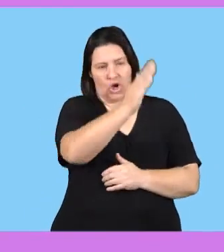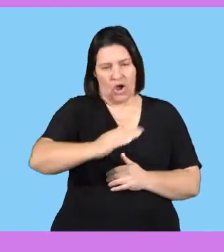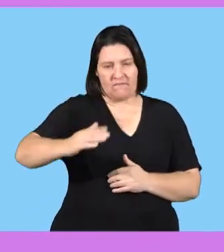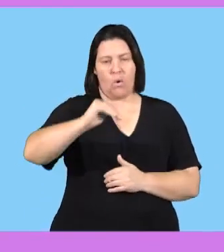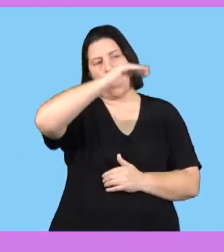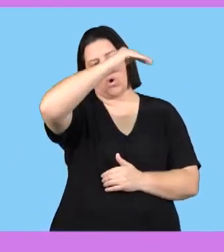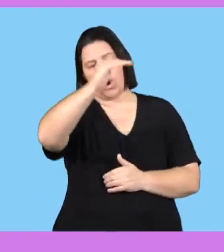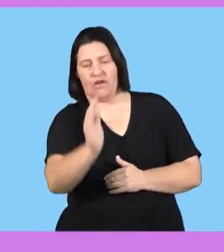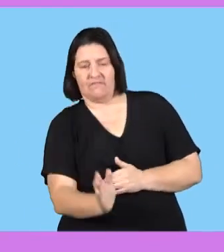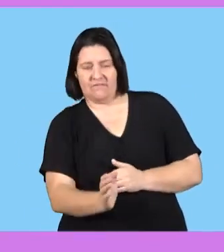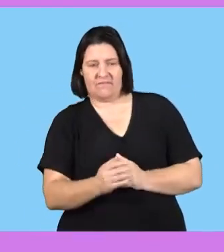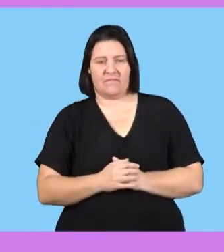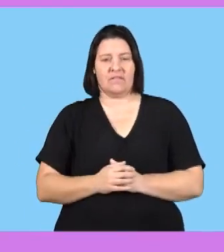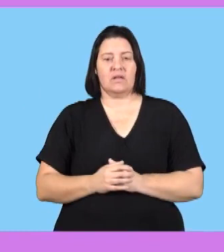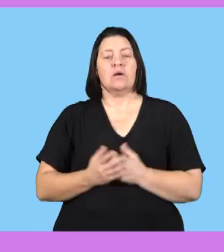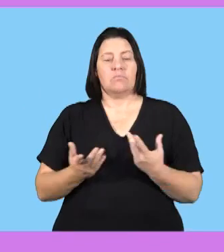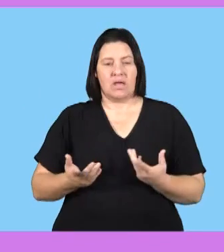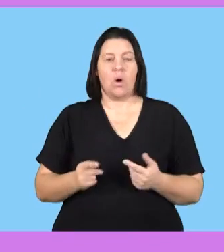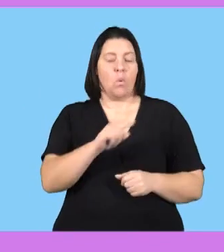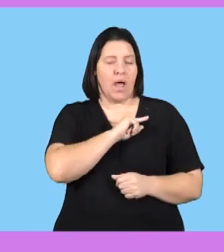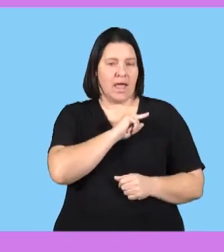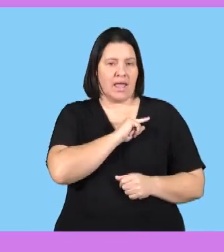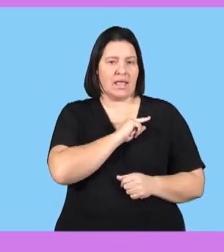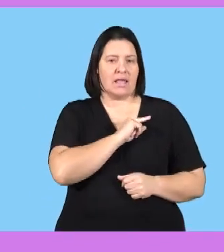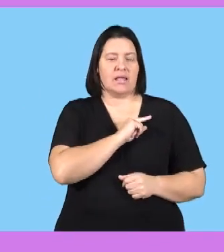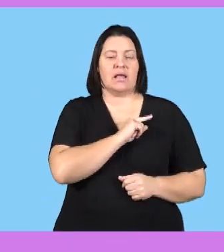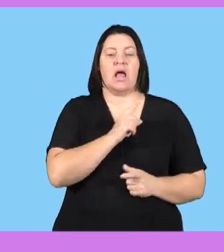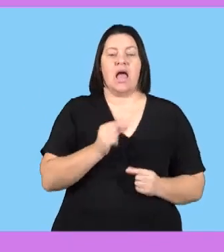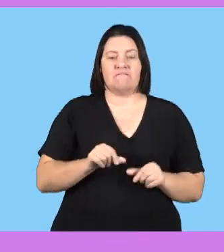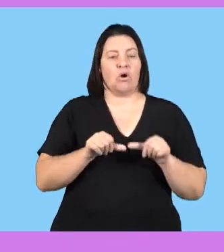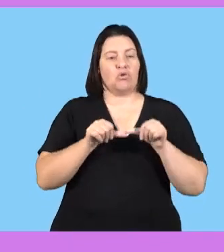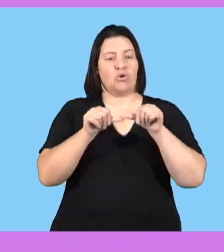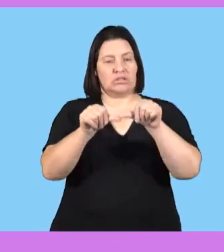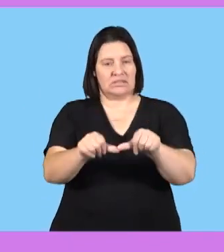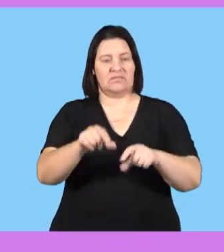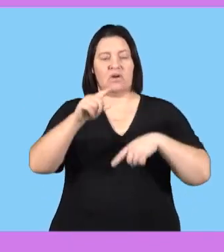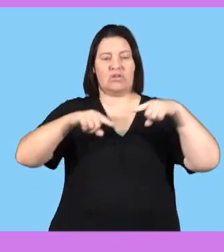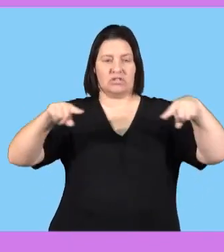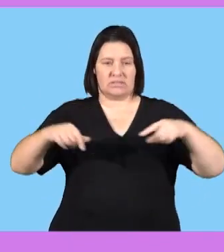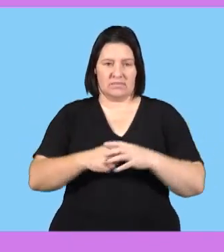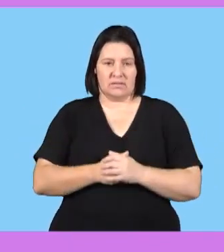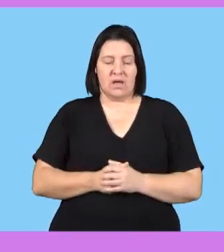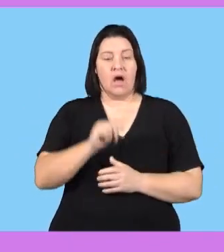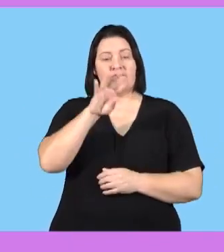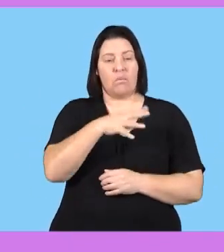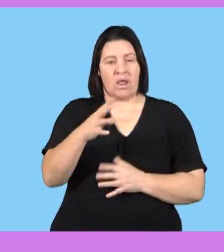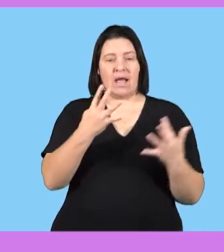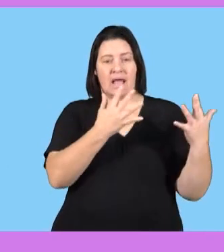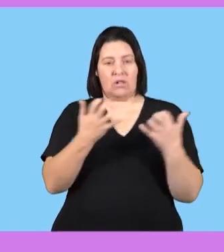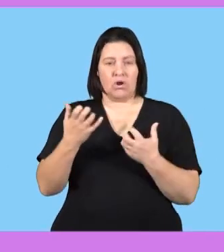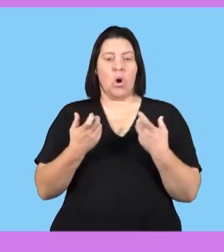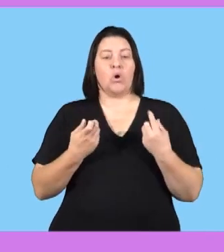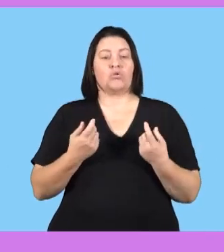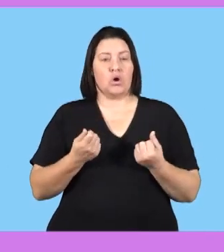think we've learned about this mainly because there is a constant ratio. The formula to calculate